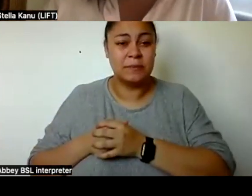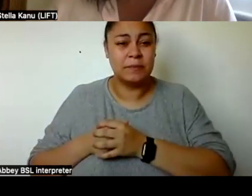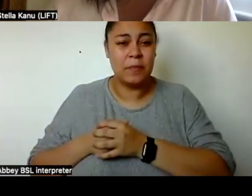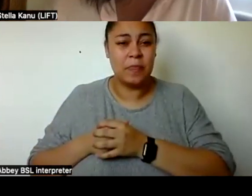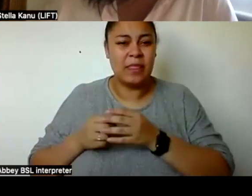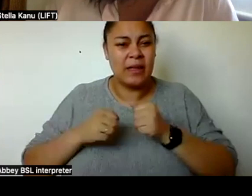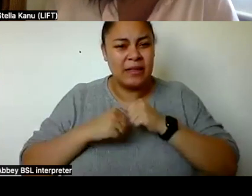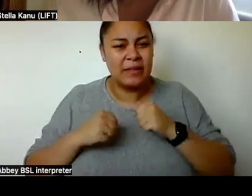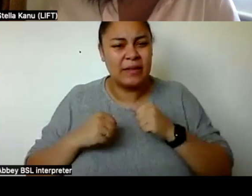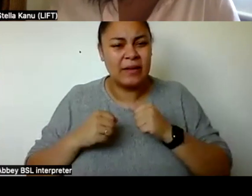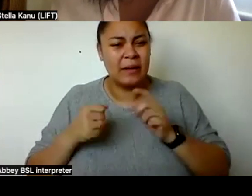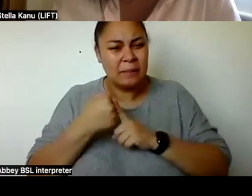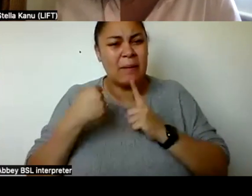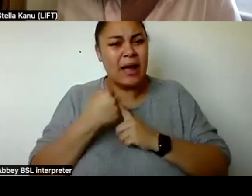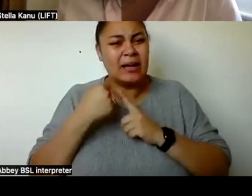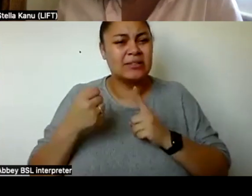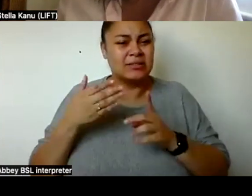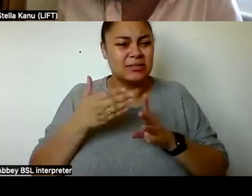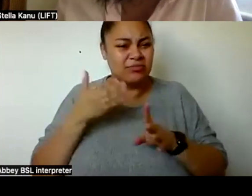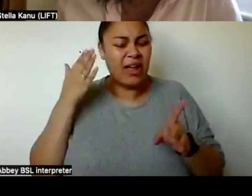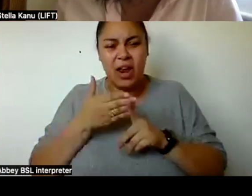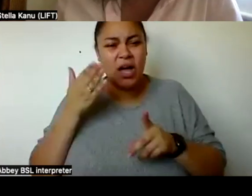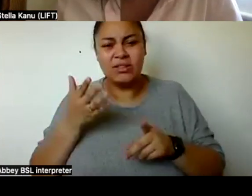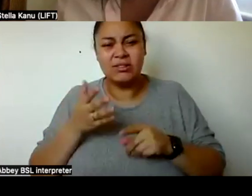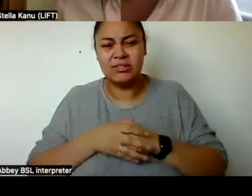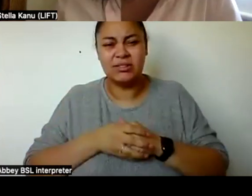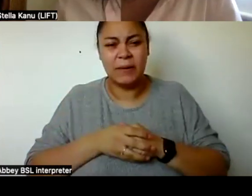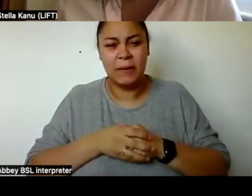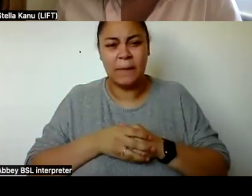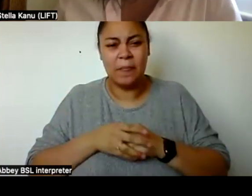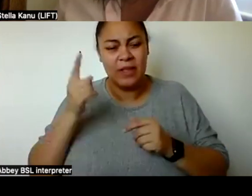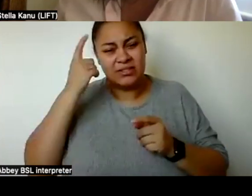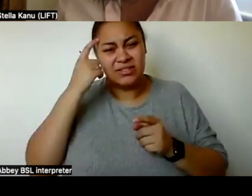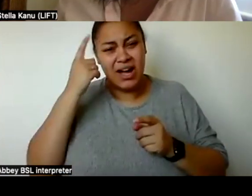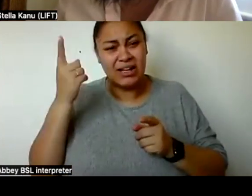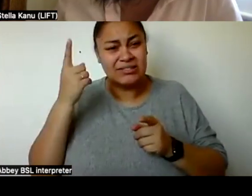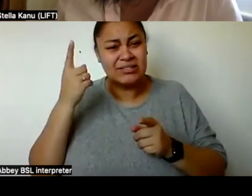will recognize in other marginalized situations. So this idea